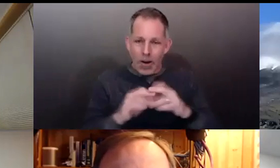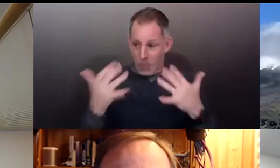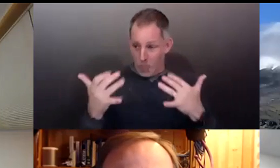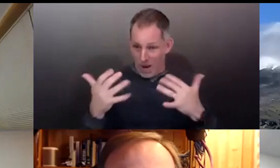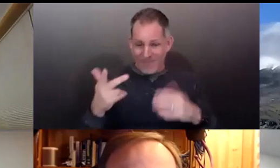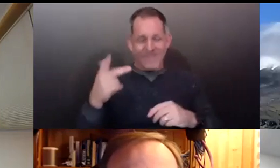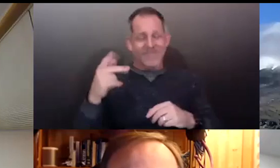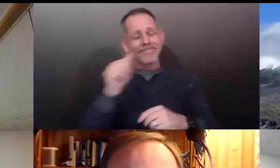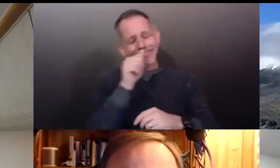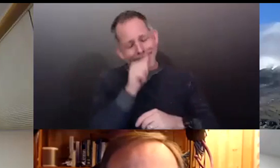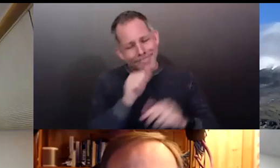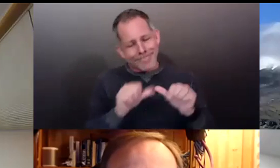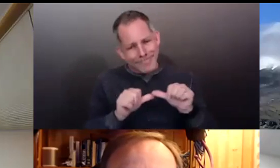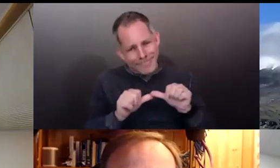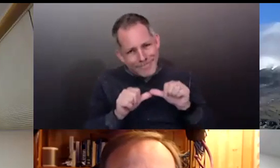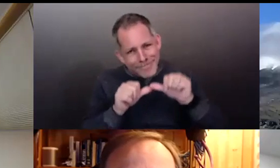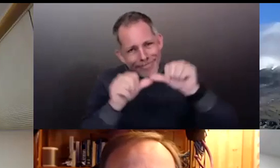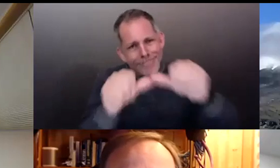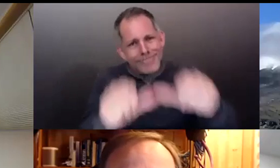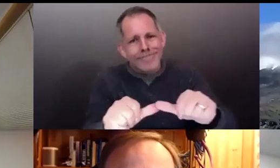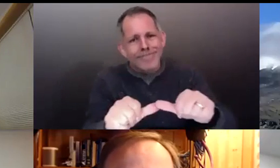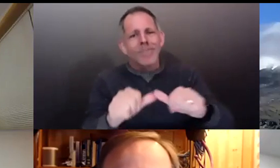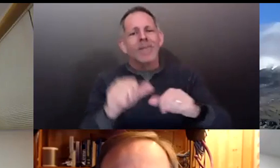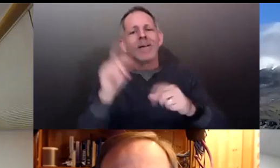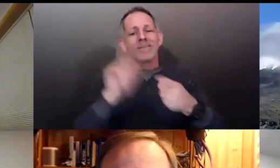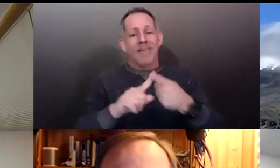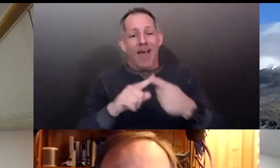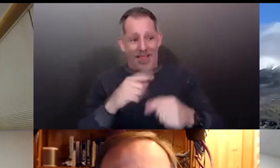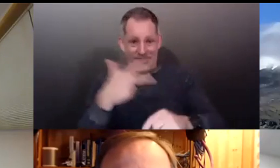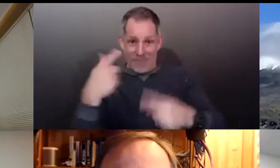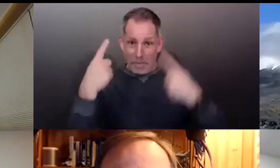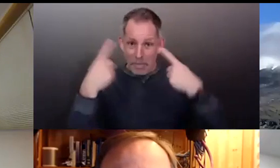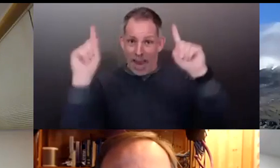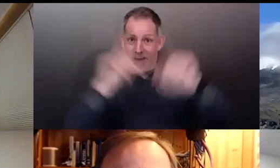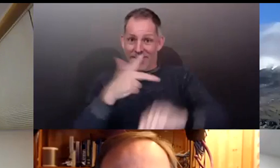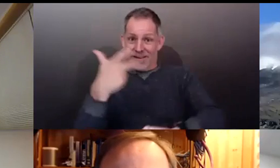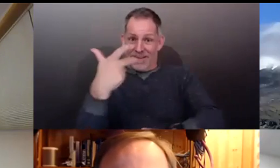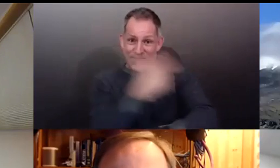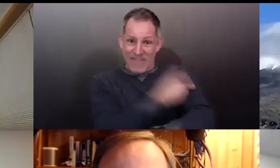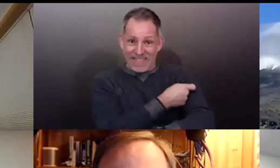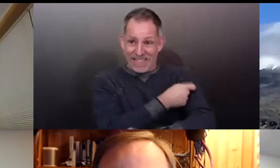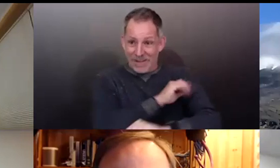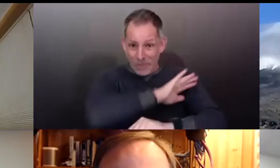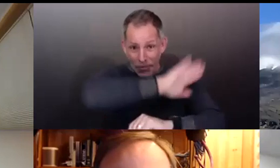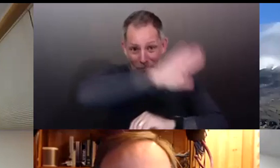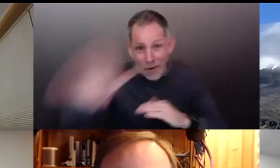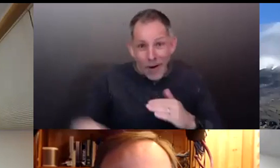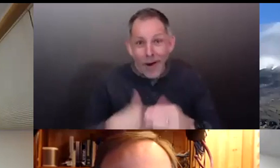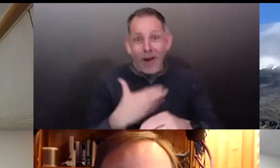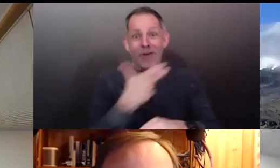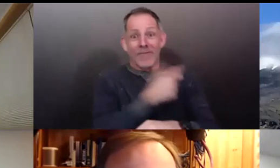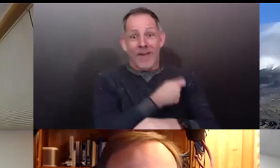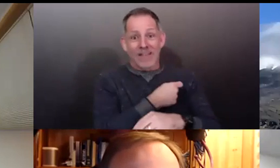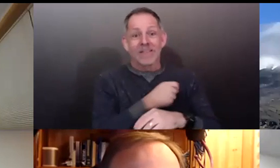let go now and it gets rampant, there would be very, very terrible effects.